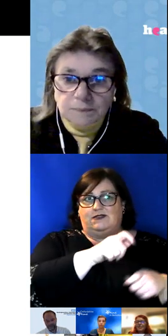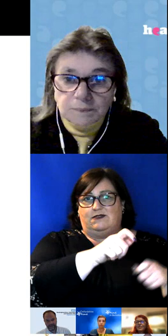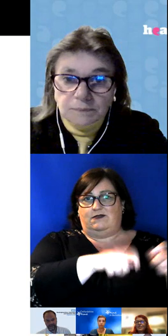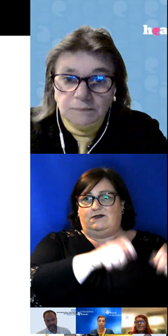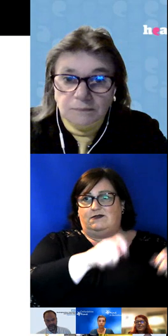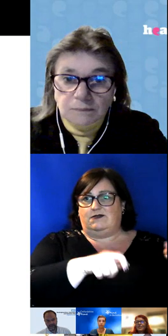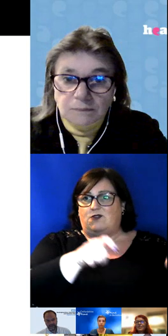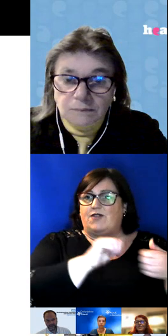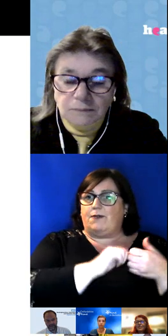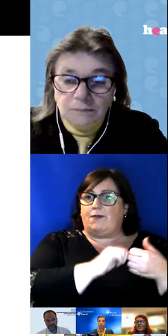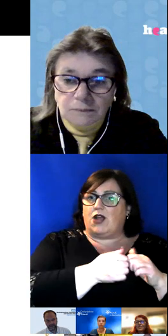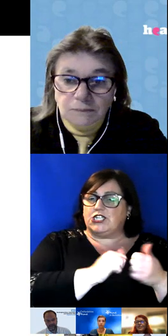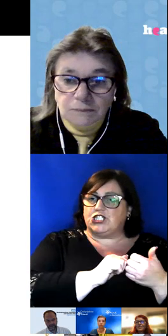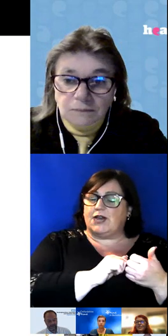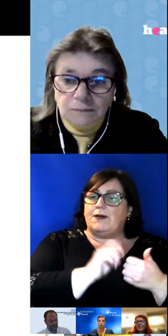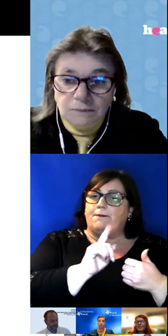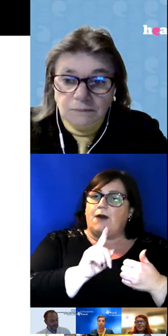Care Board